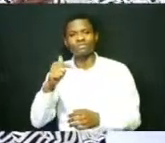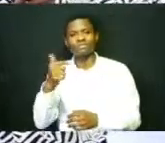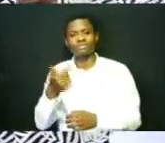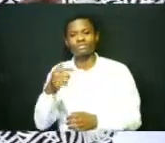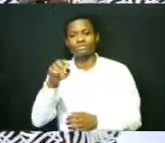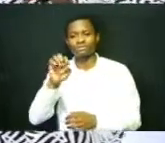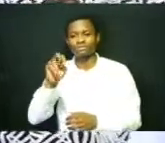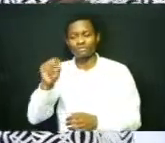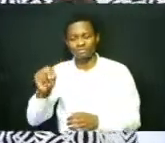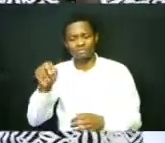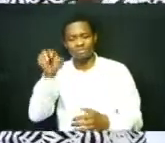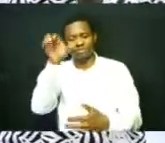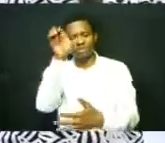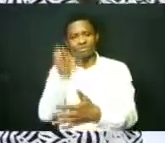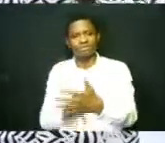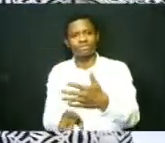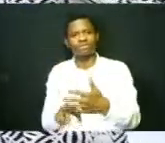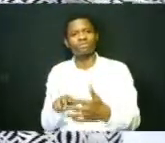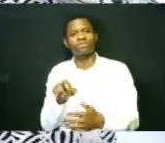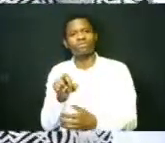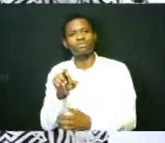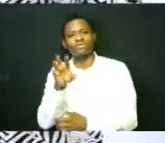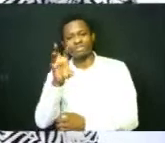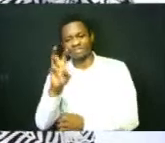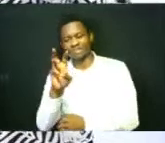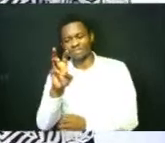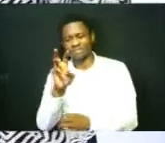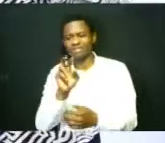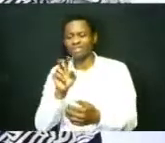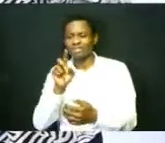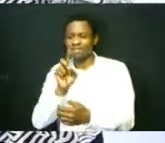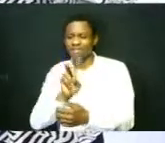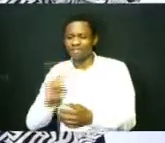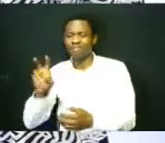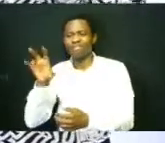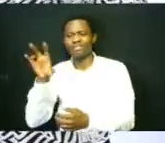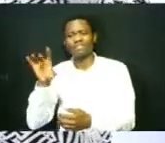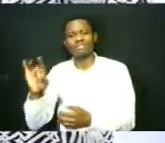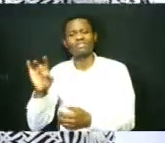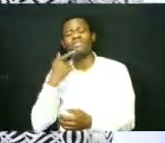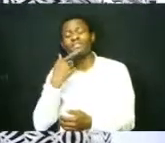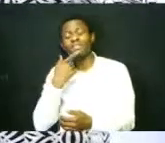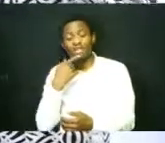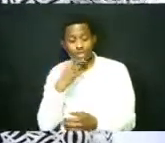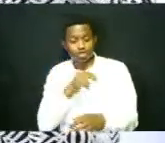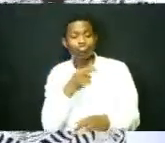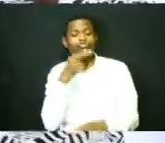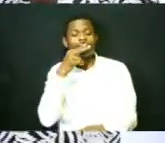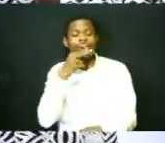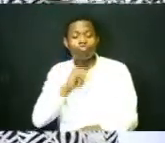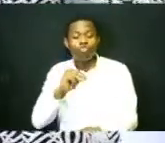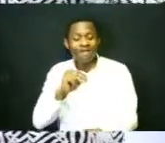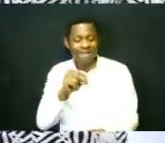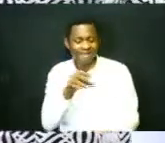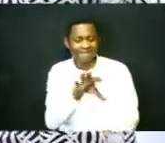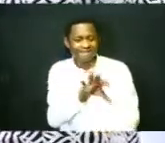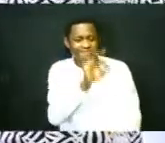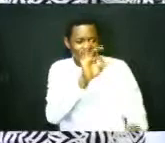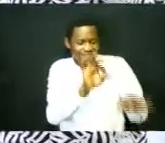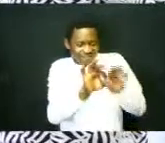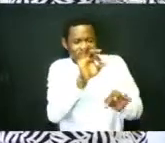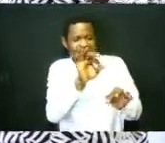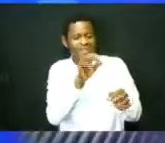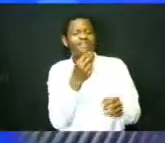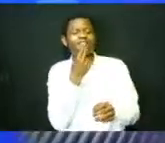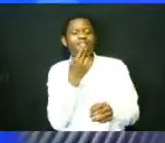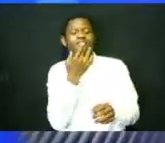Noah found favor in the eyes of the Lord. Okay kan Moses hu me di kan etinsia inyumu wotwe na akyerosem ne se Noah onya onyankopon ni mu